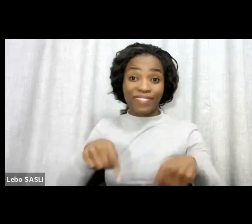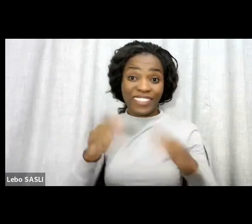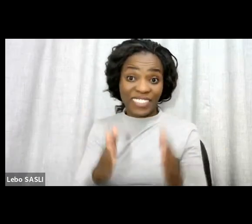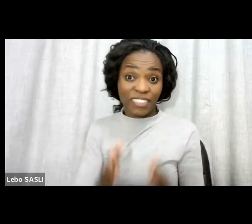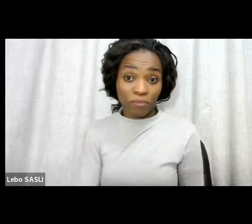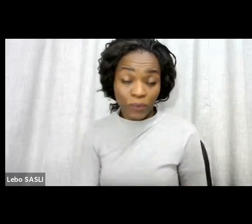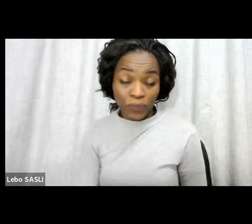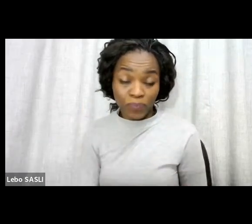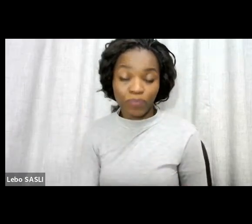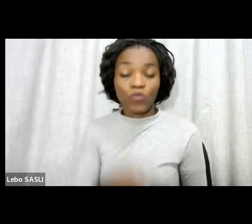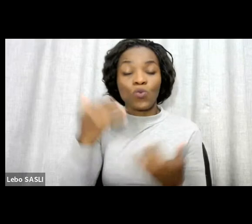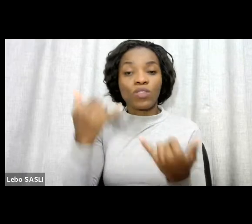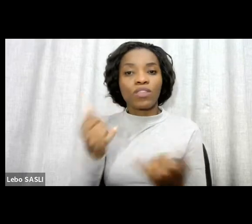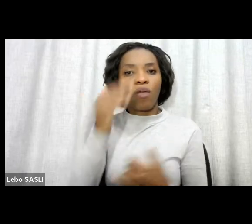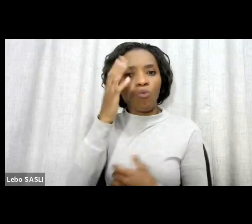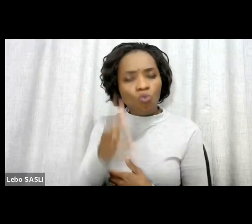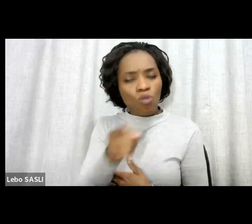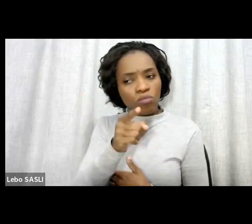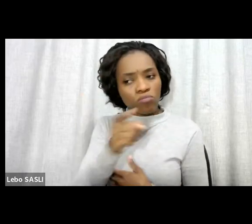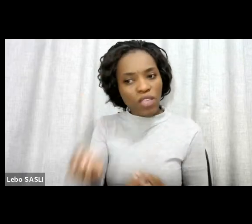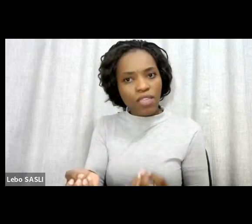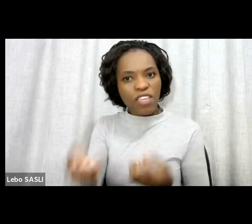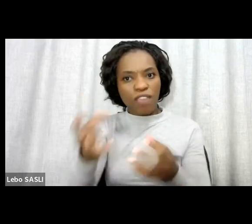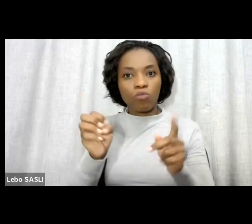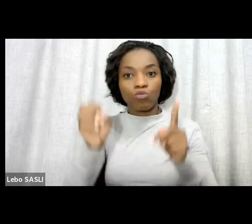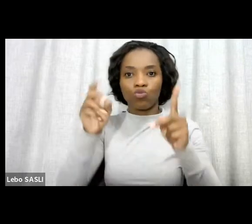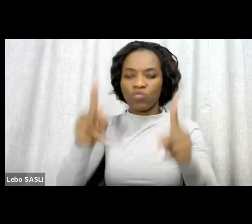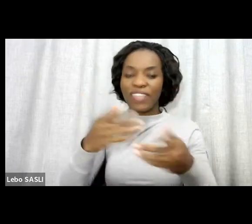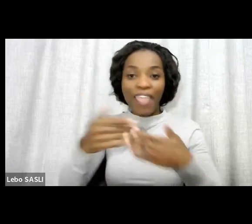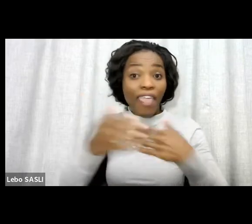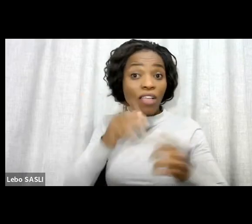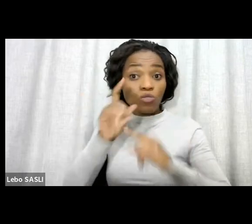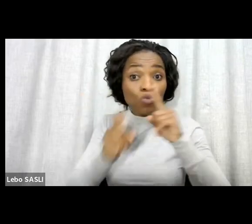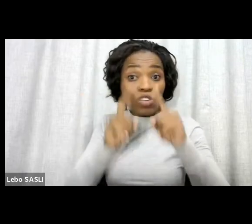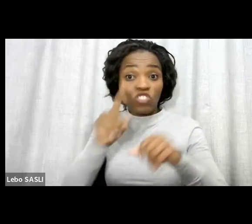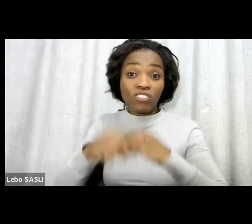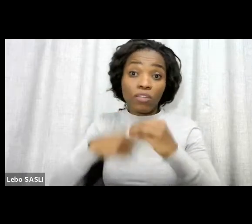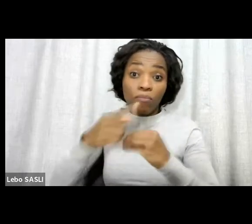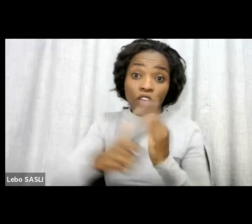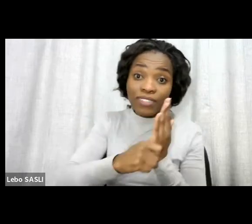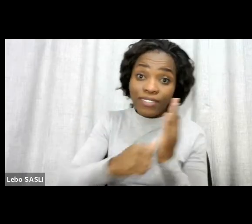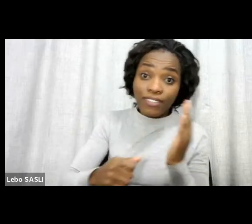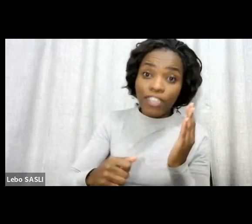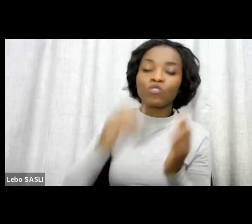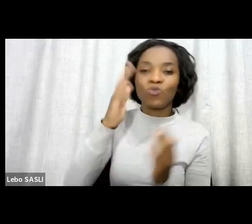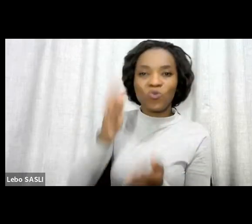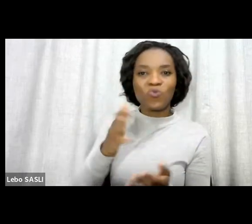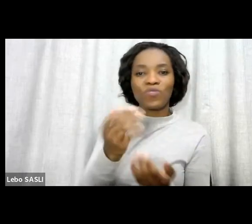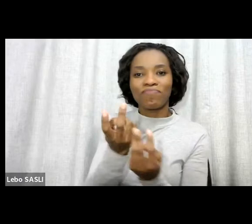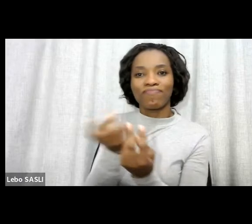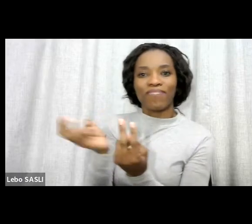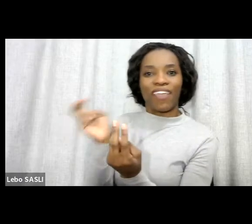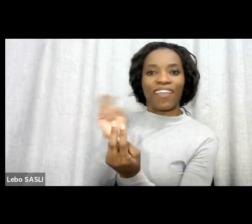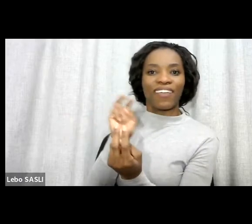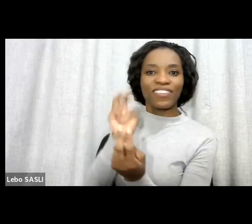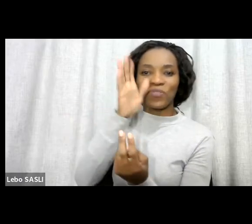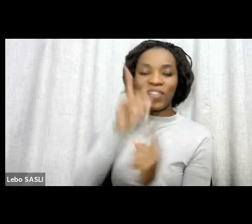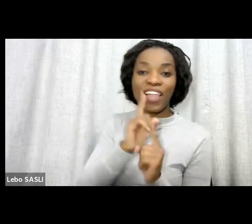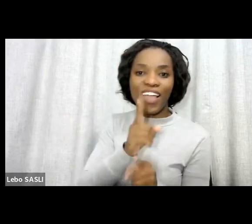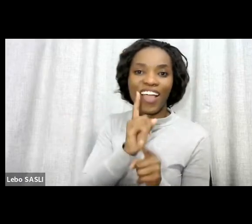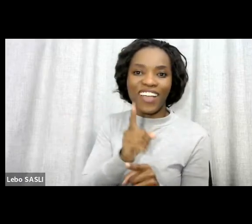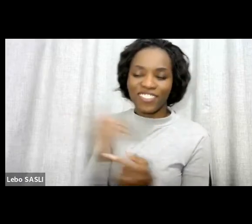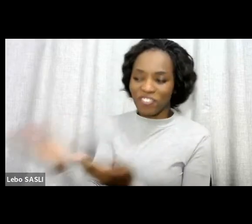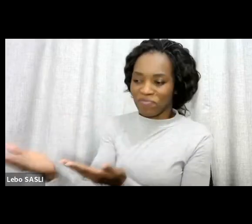to raise your tax-related questions that you may have, and they will be responded to by our panel of experts. The floor is yours,